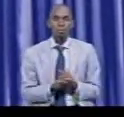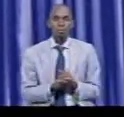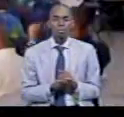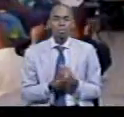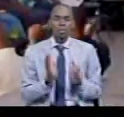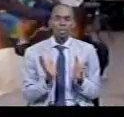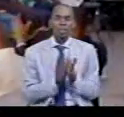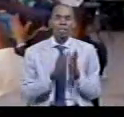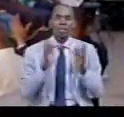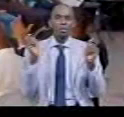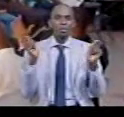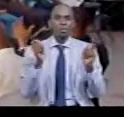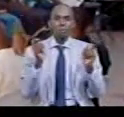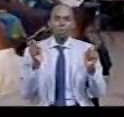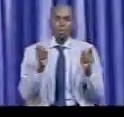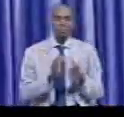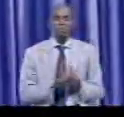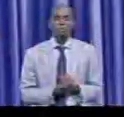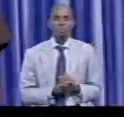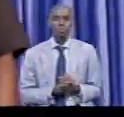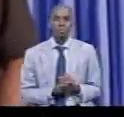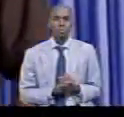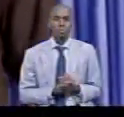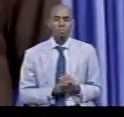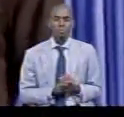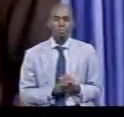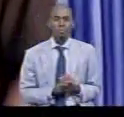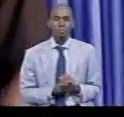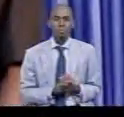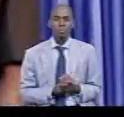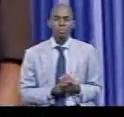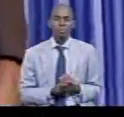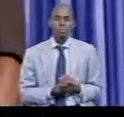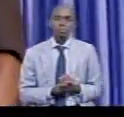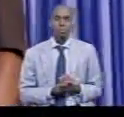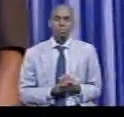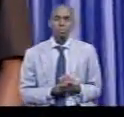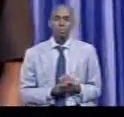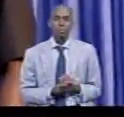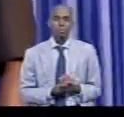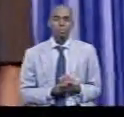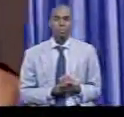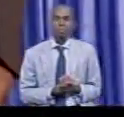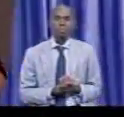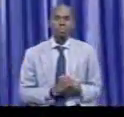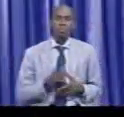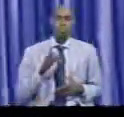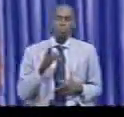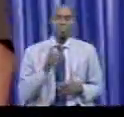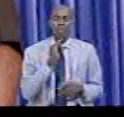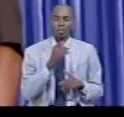Hallelujah. My name is Stephen Donko. I'm from Kumasi,